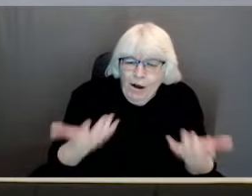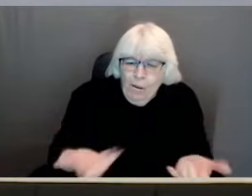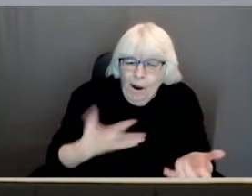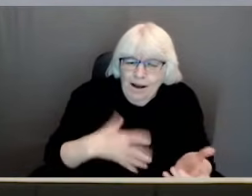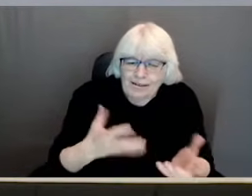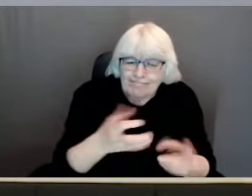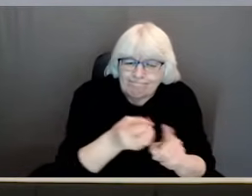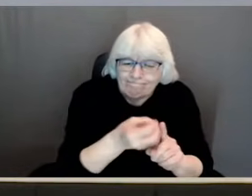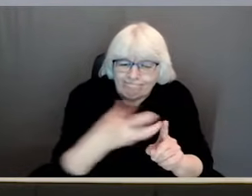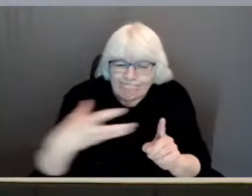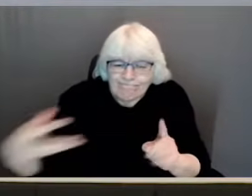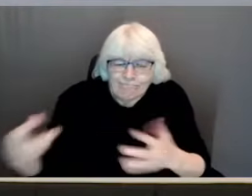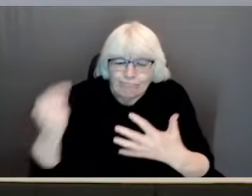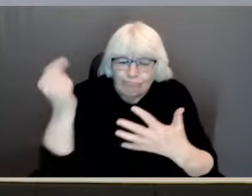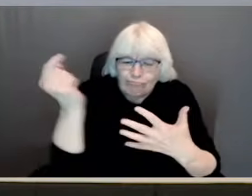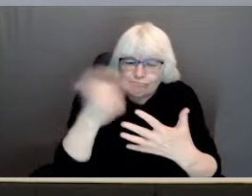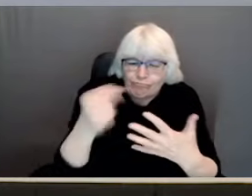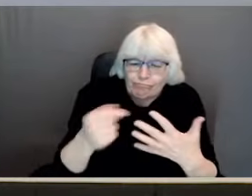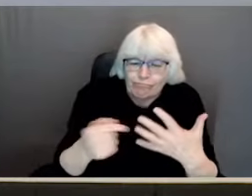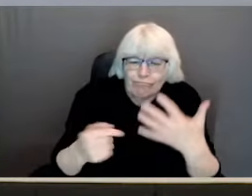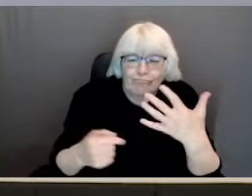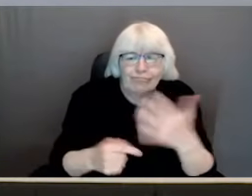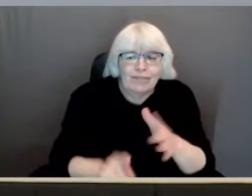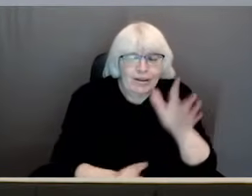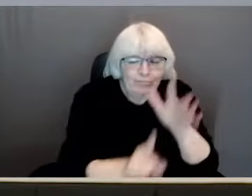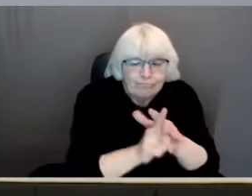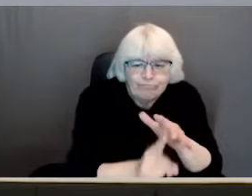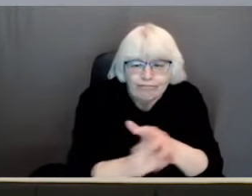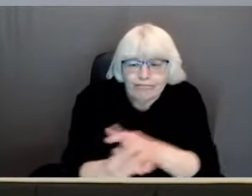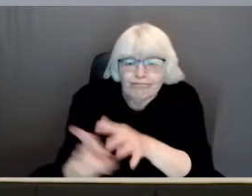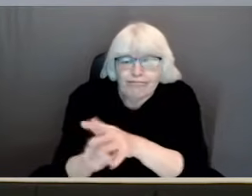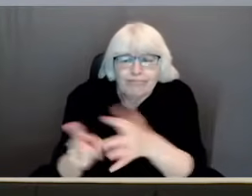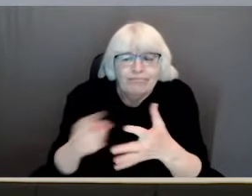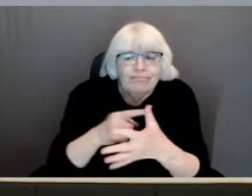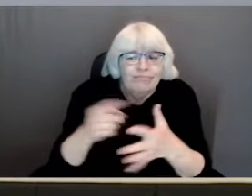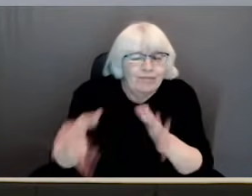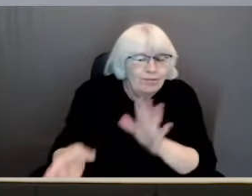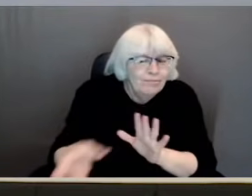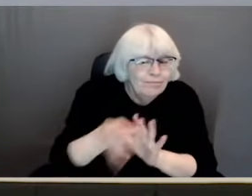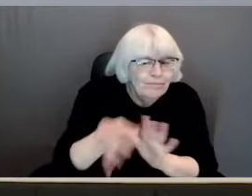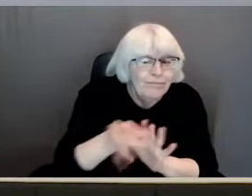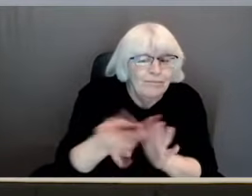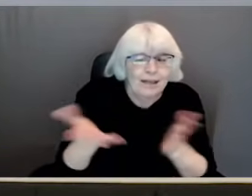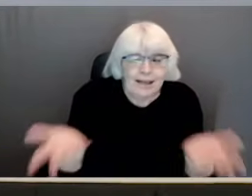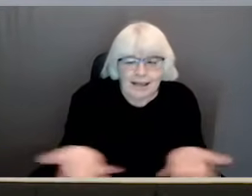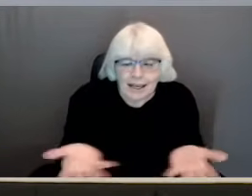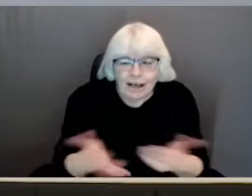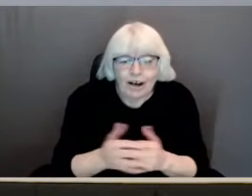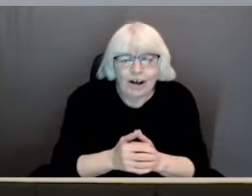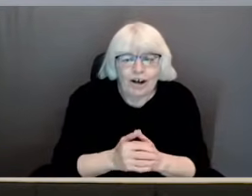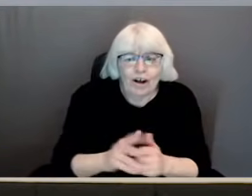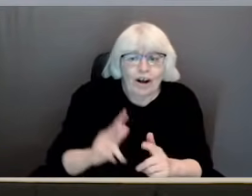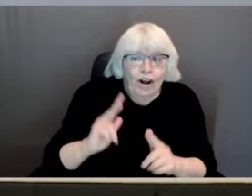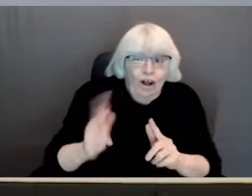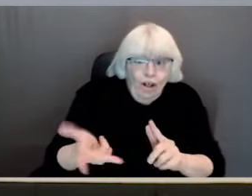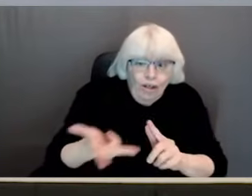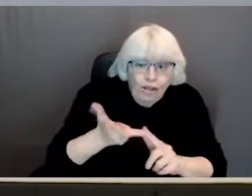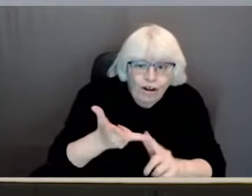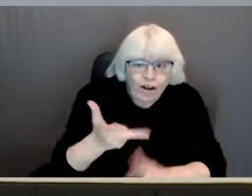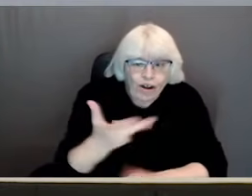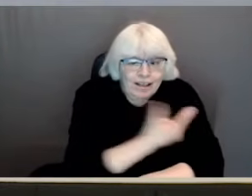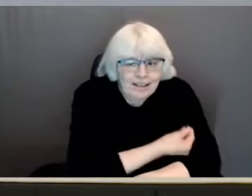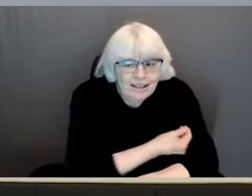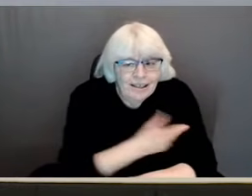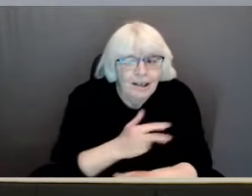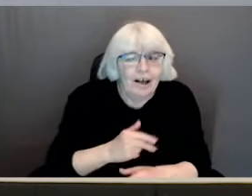well as vaccine boosters, the easing of some public health measures, COVID-19 test kits for children, and